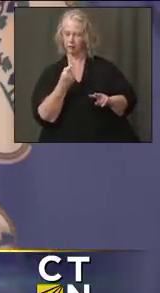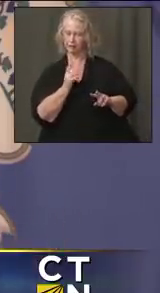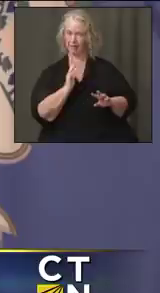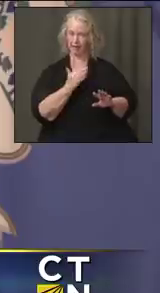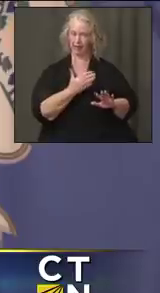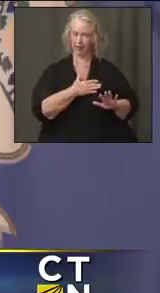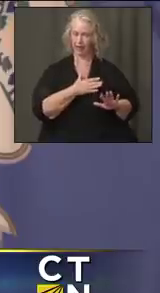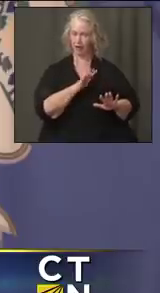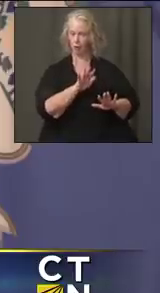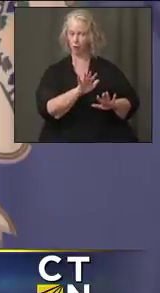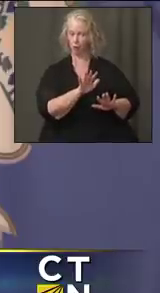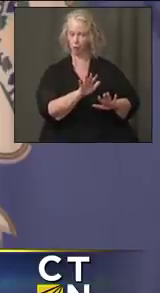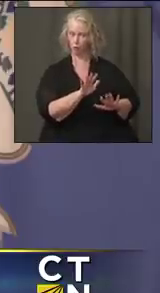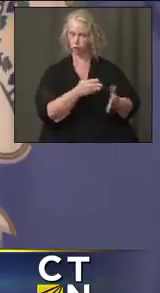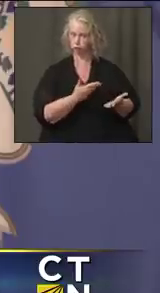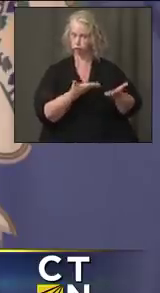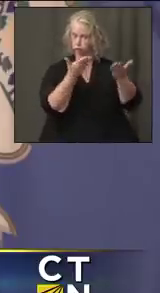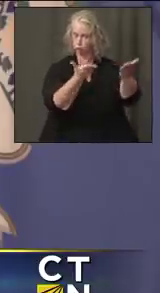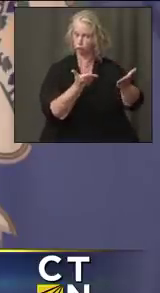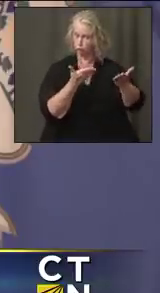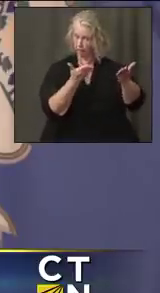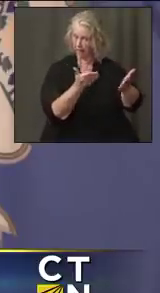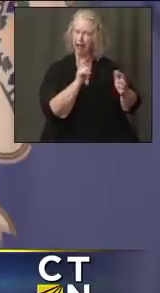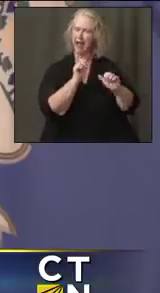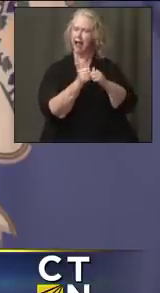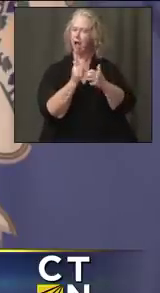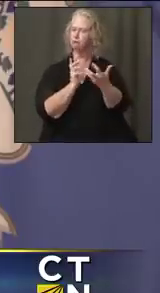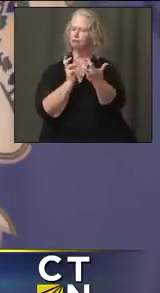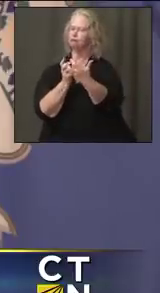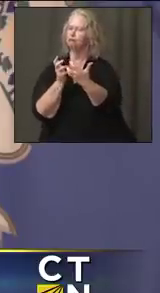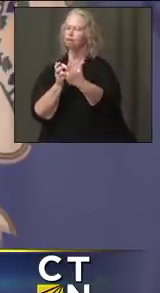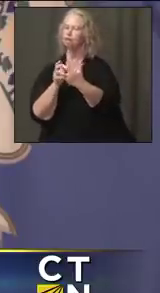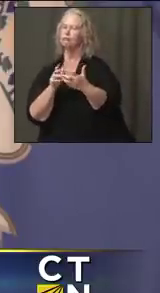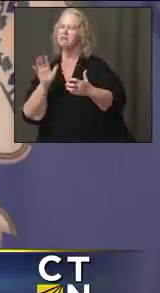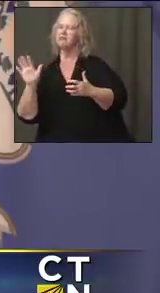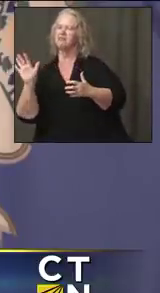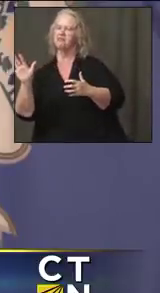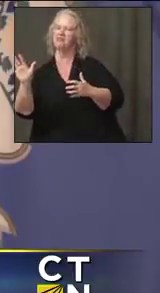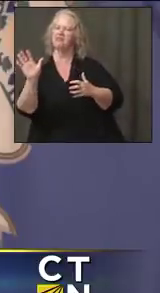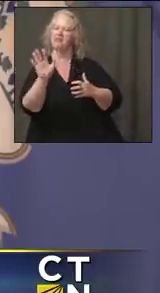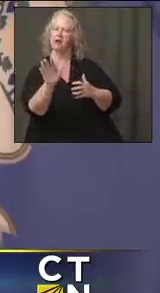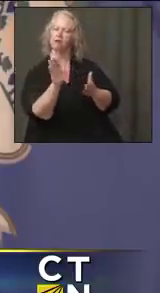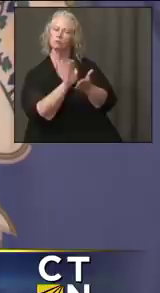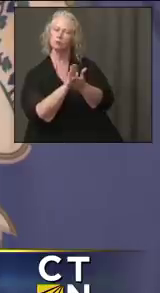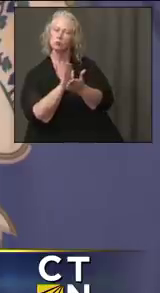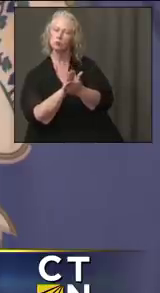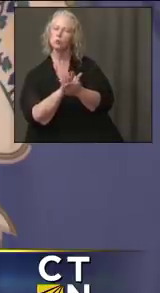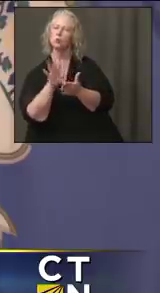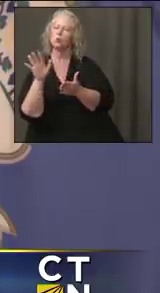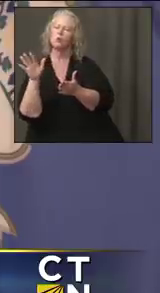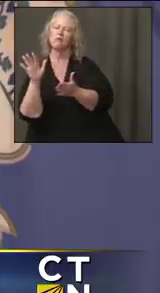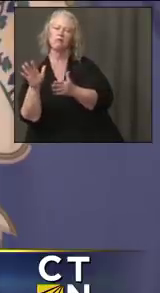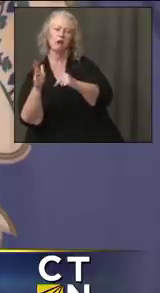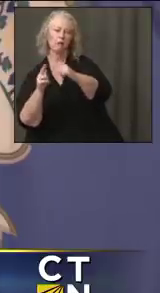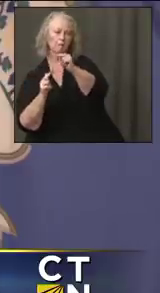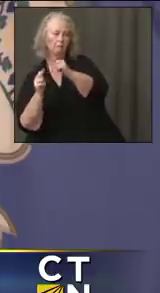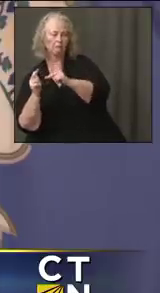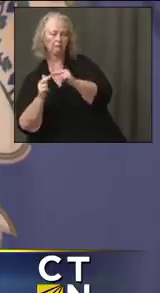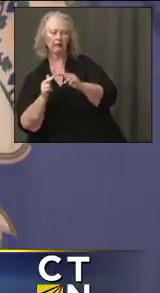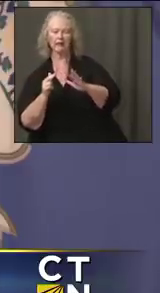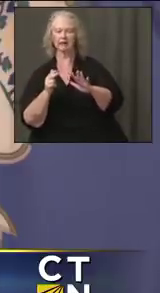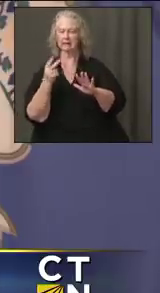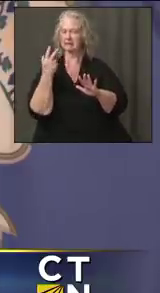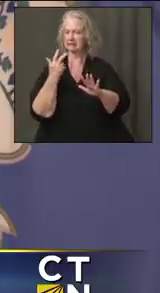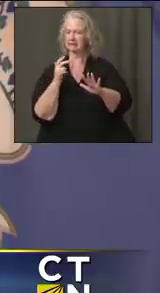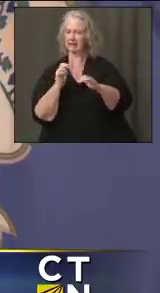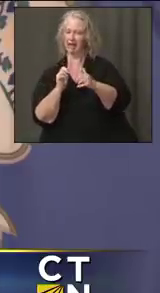school building, where there may be some ancillary space as they need it. Come up with a preliminary idea of